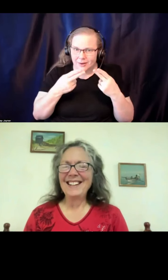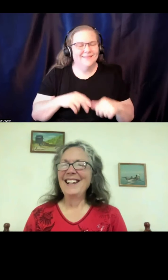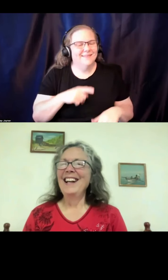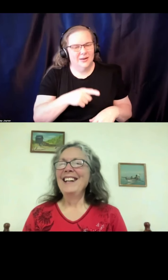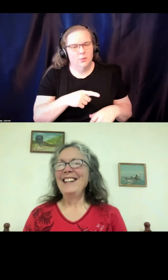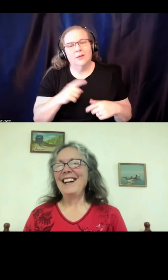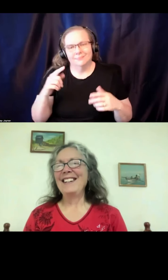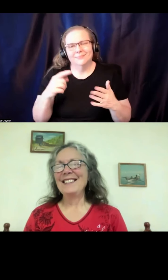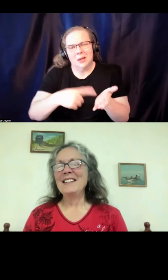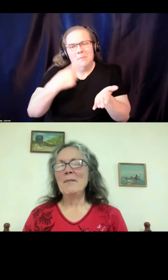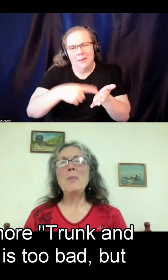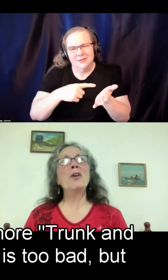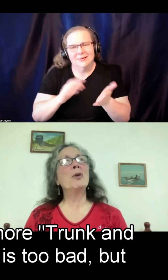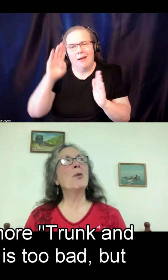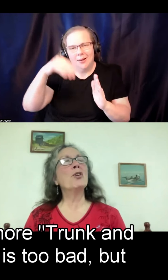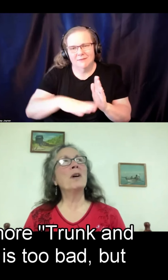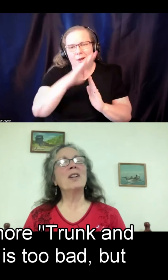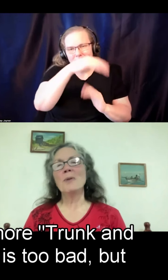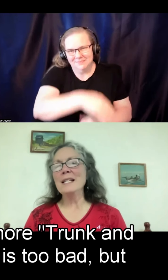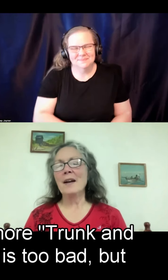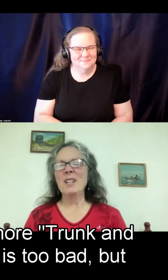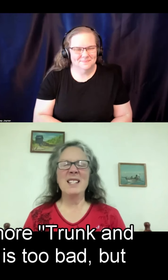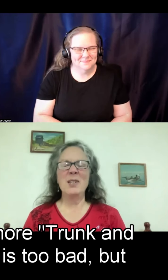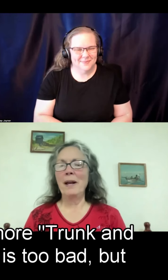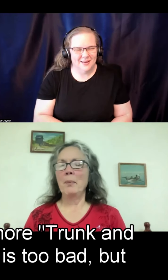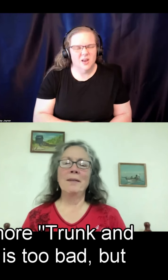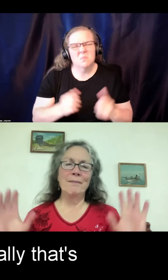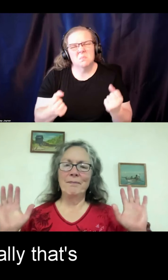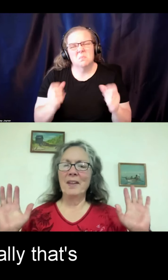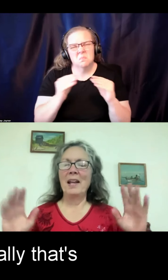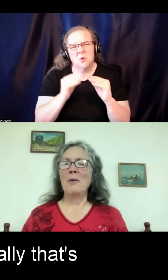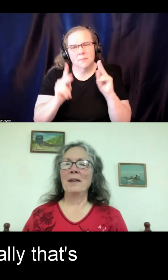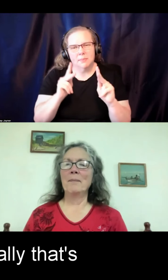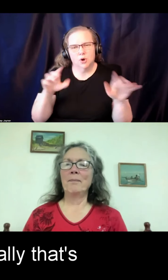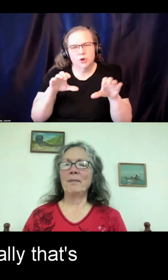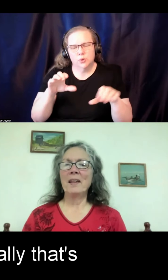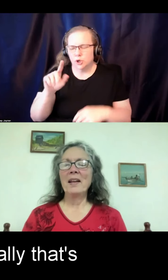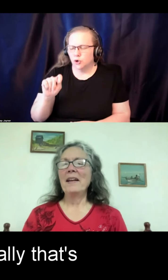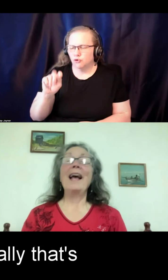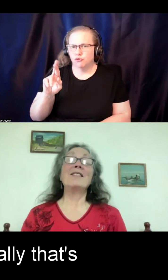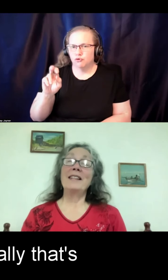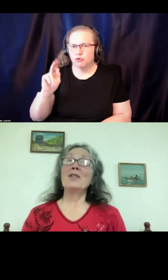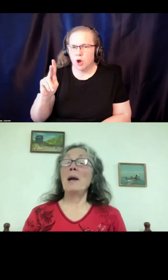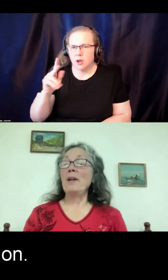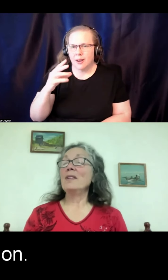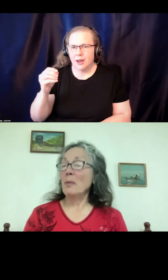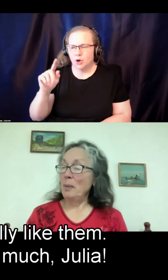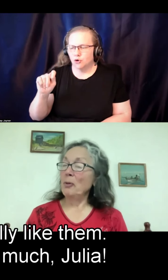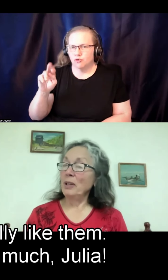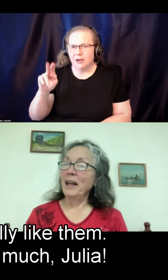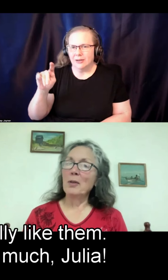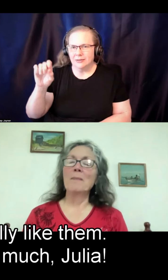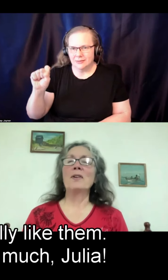and goes. people are doing more trunk and treats now, which is too bad, but anyway. Actually, that's my opinion.